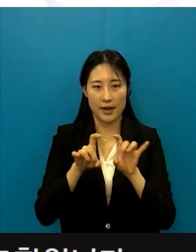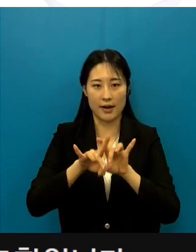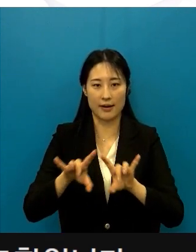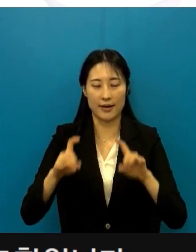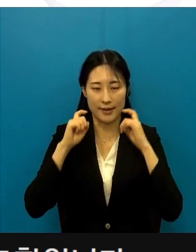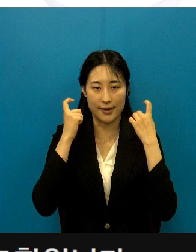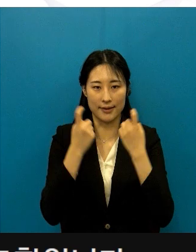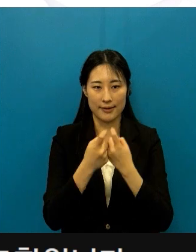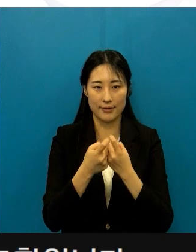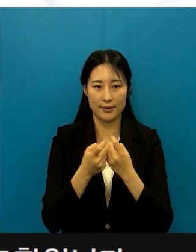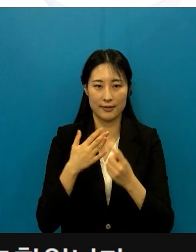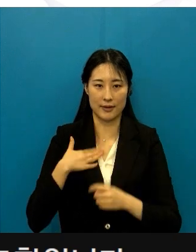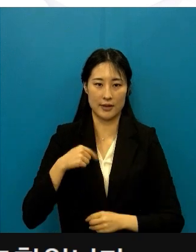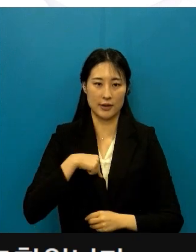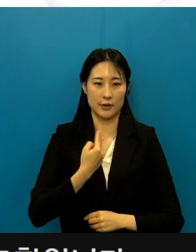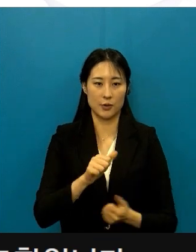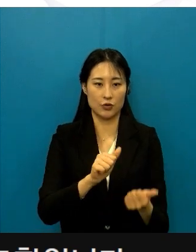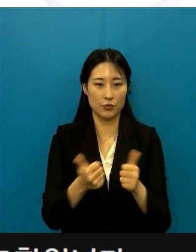choose a good death.